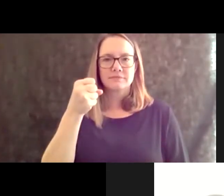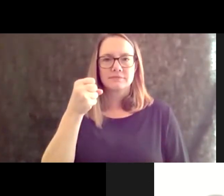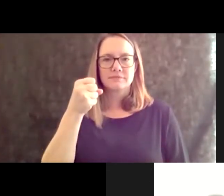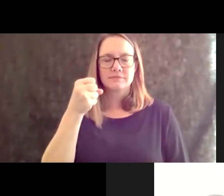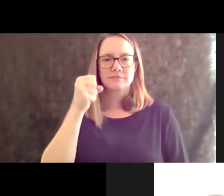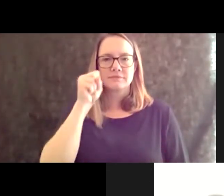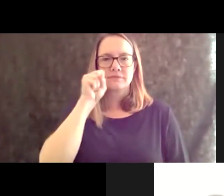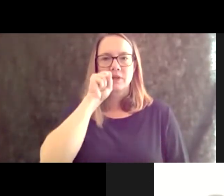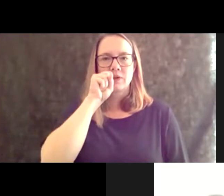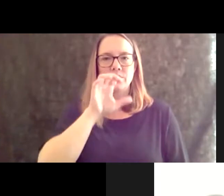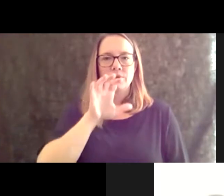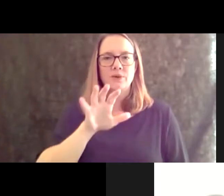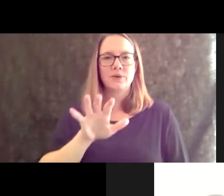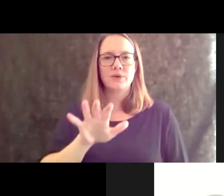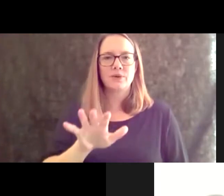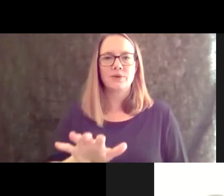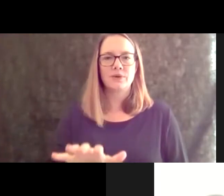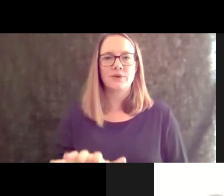and